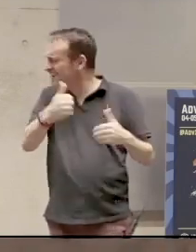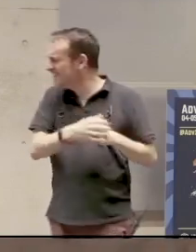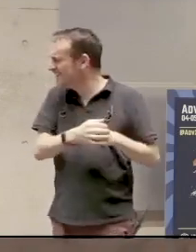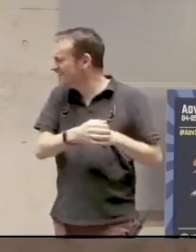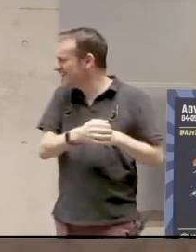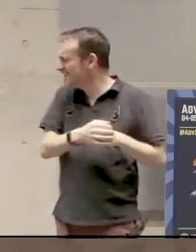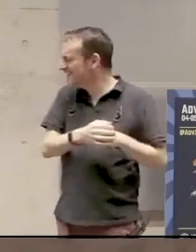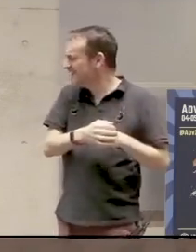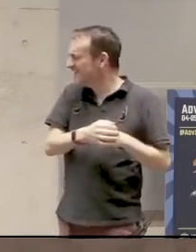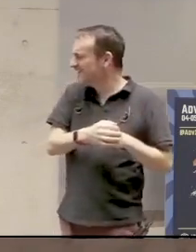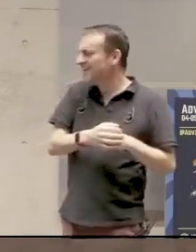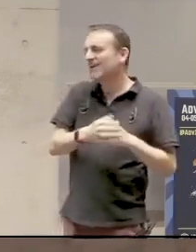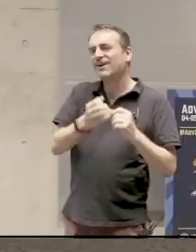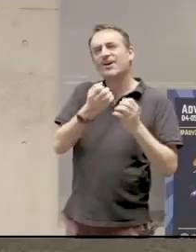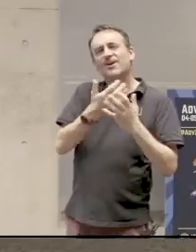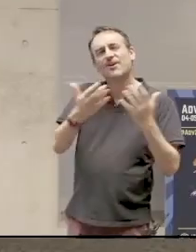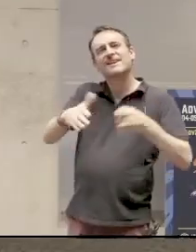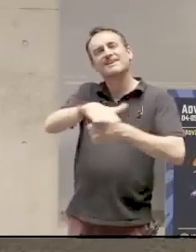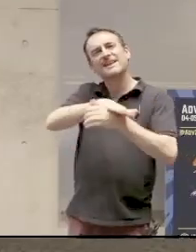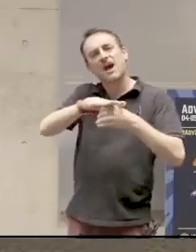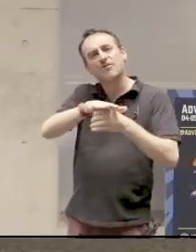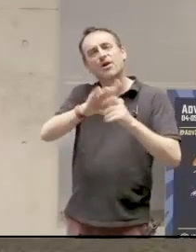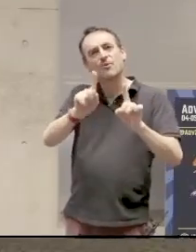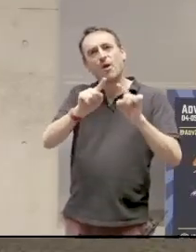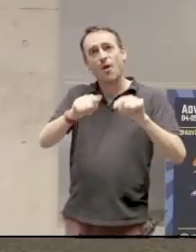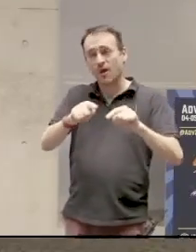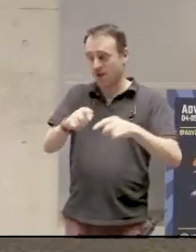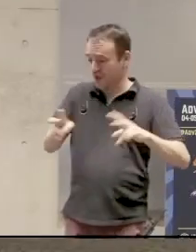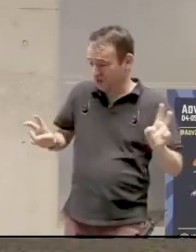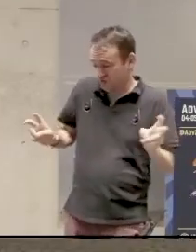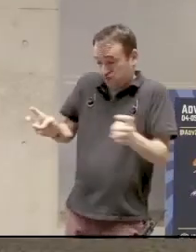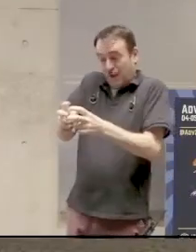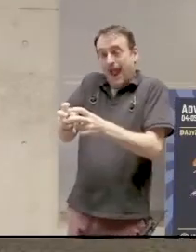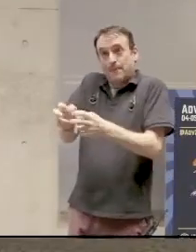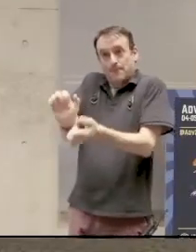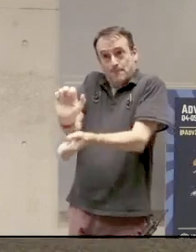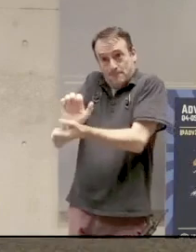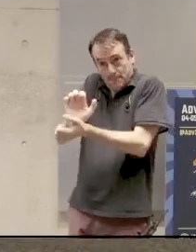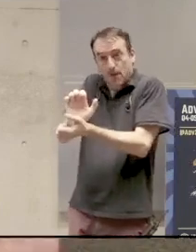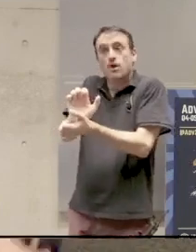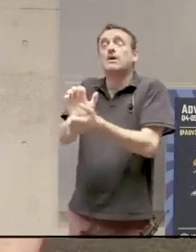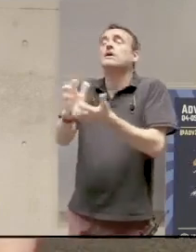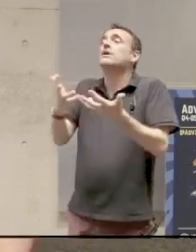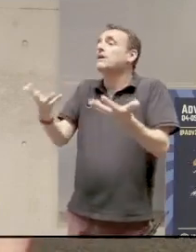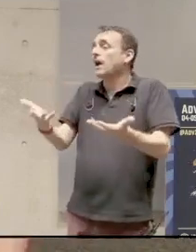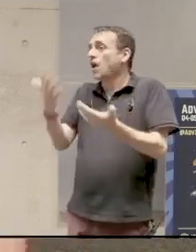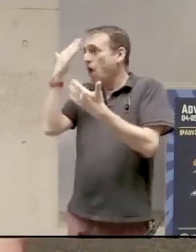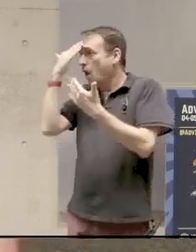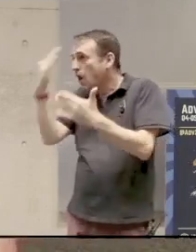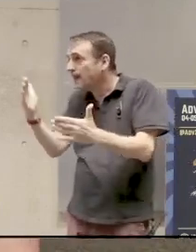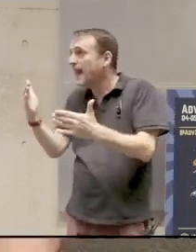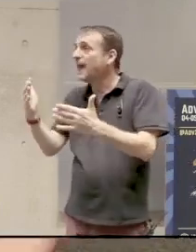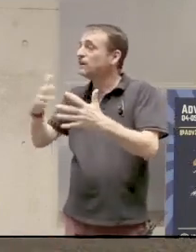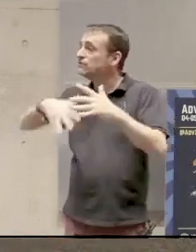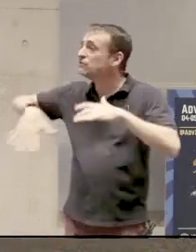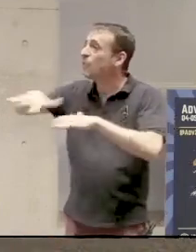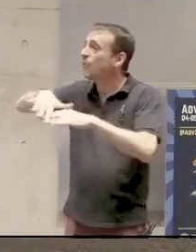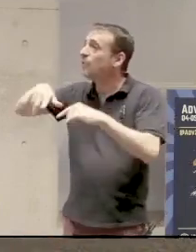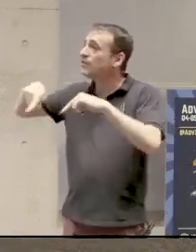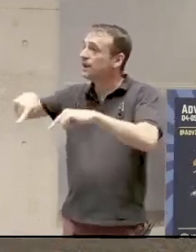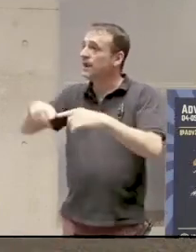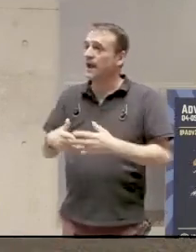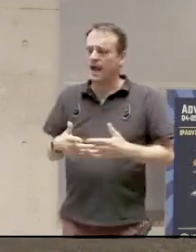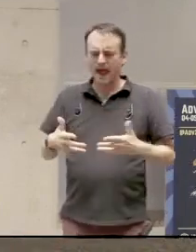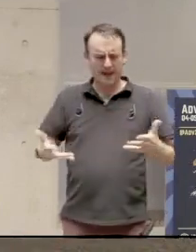so the scenario is they're trapped on this resort, and they're playing volleyball, and you kind of woo